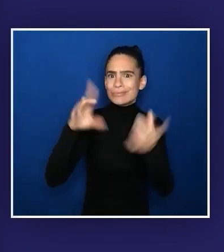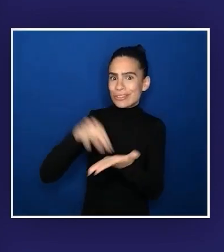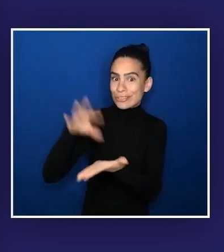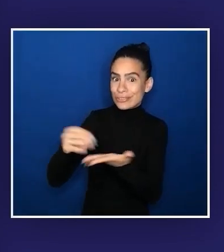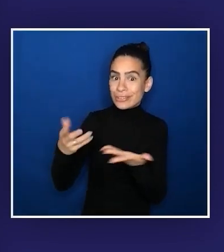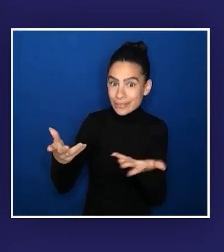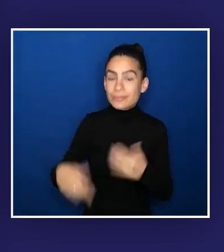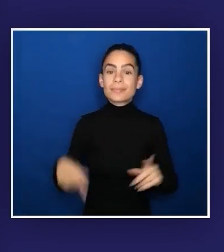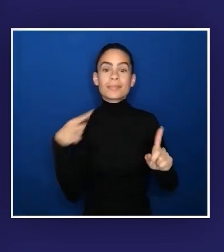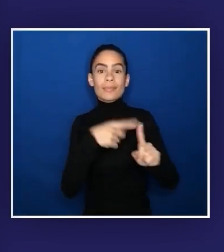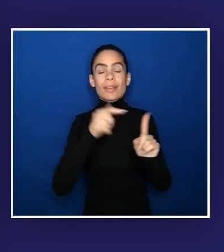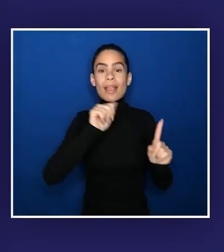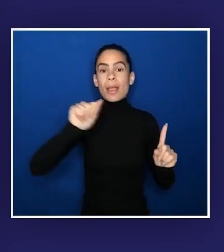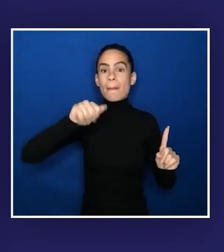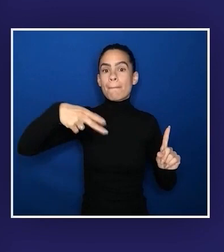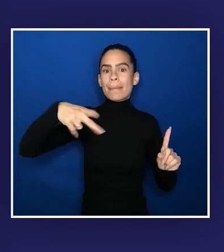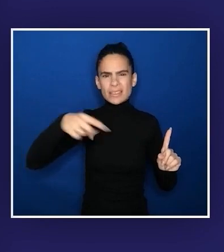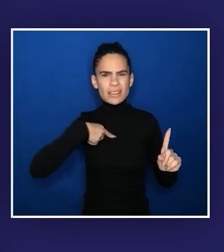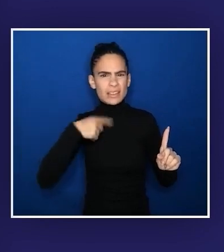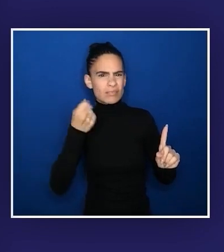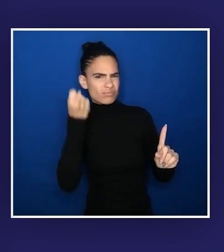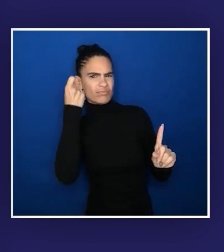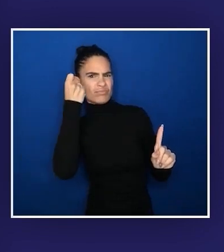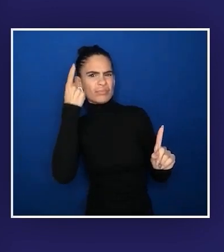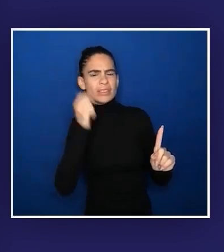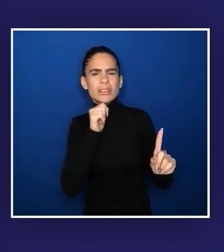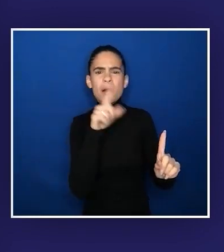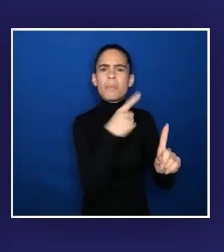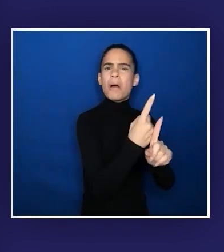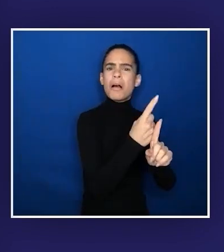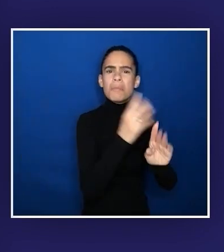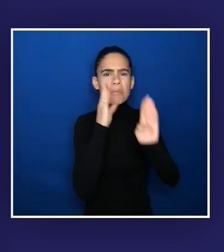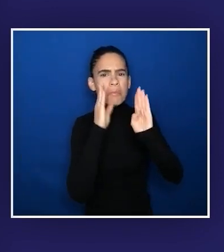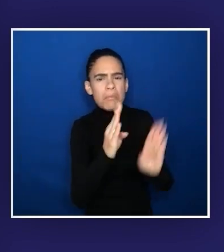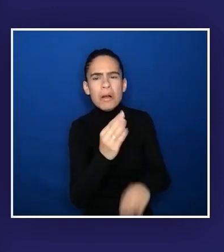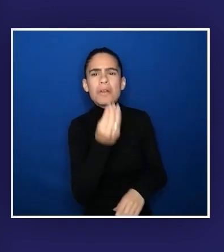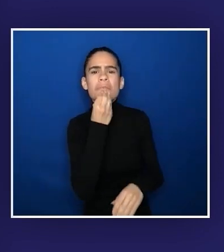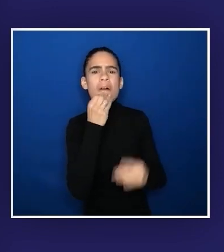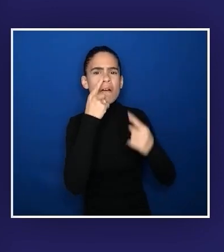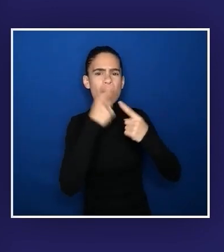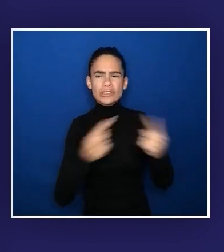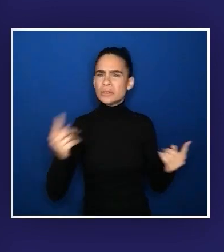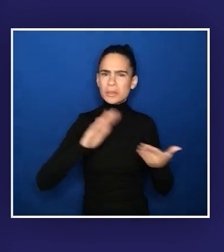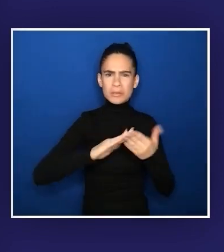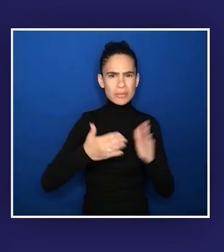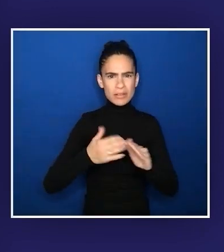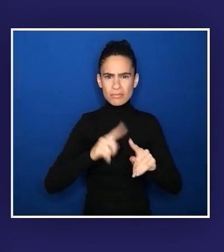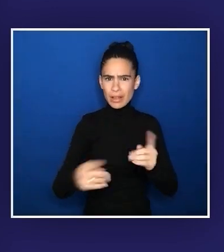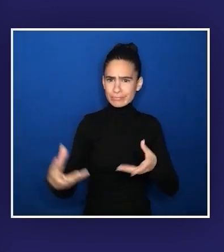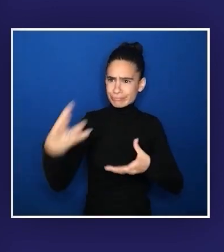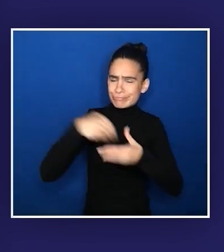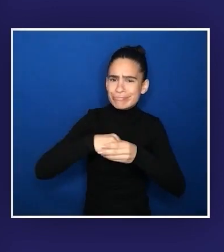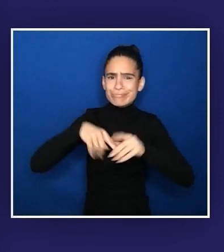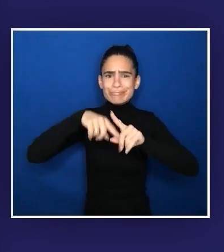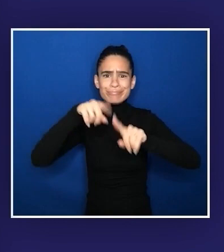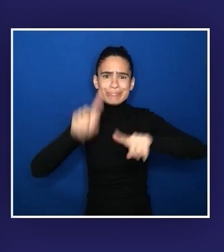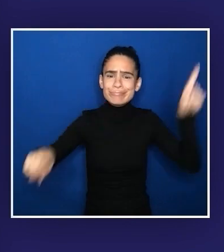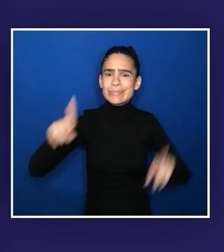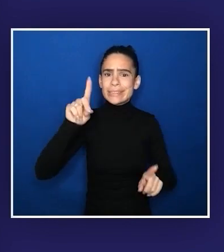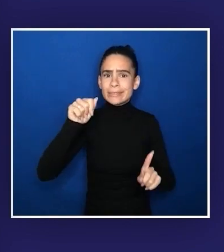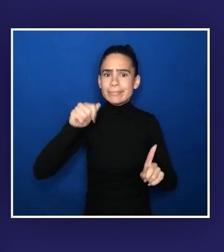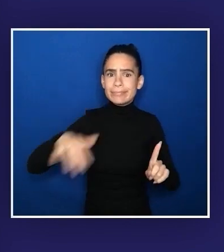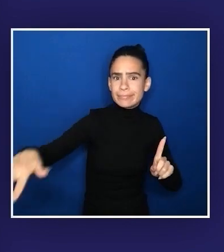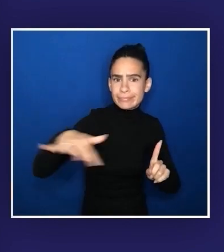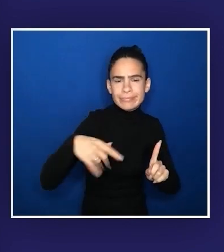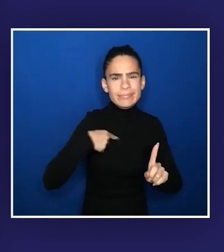a interactive and entertainment, but educational experience as well. So with AAPD, I recognize that, it's not